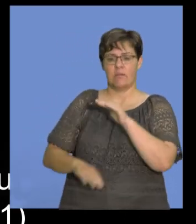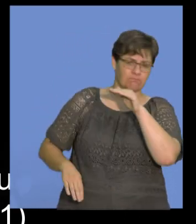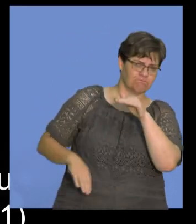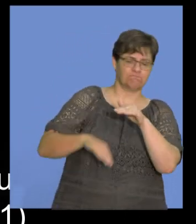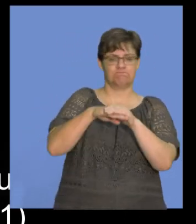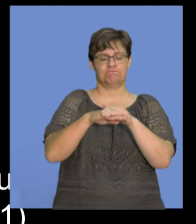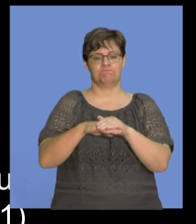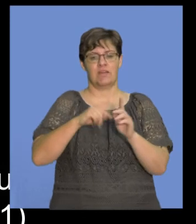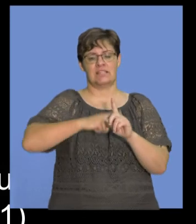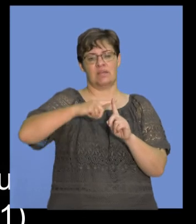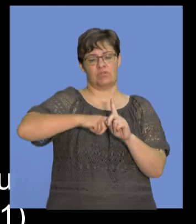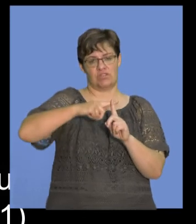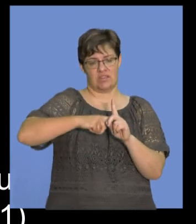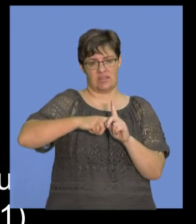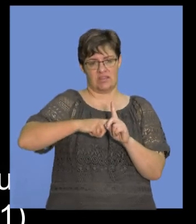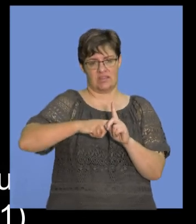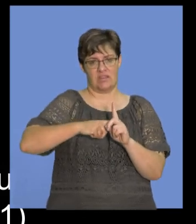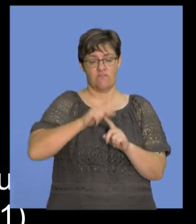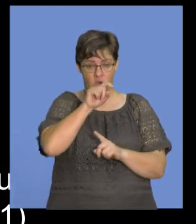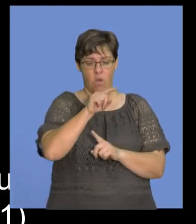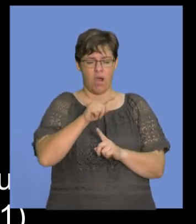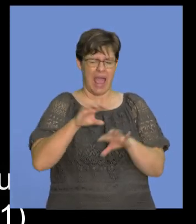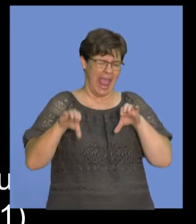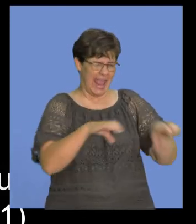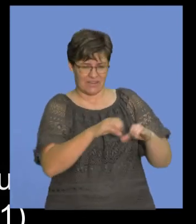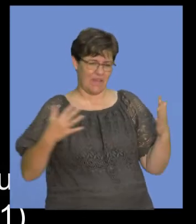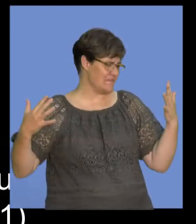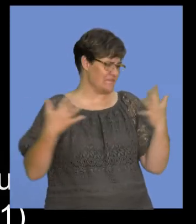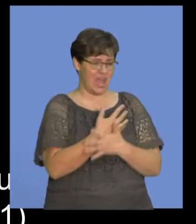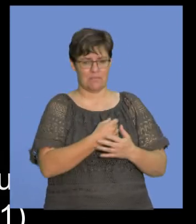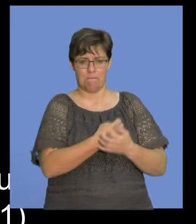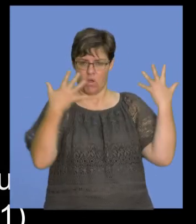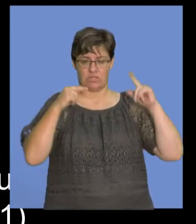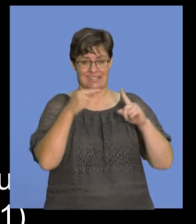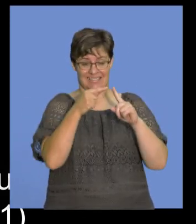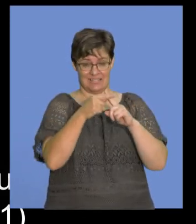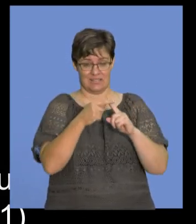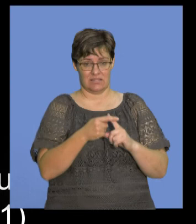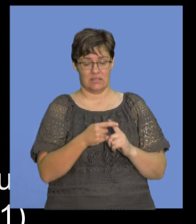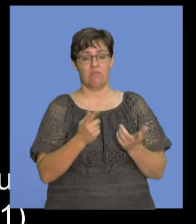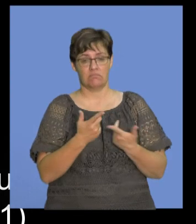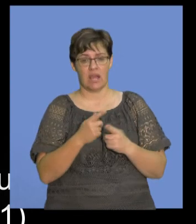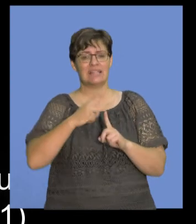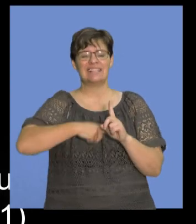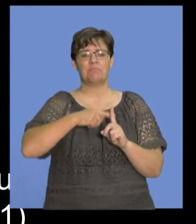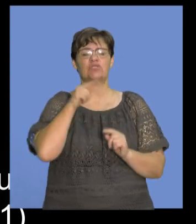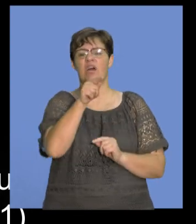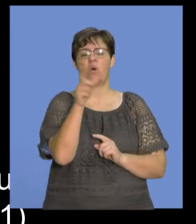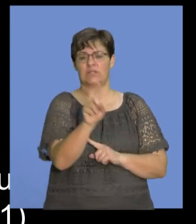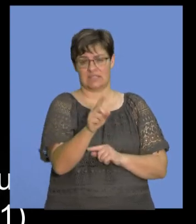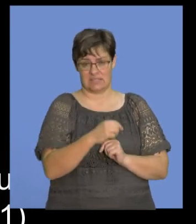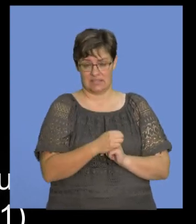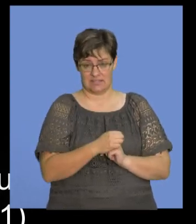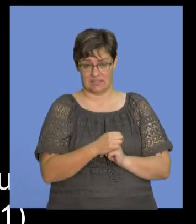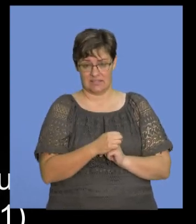identify the optimum temperature for the enzyme activity. So the optimum enzyme activity, what